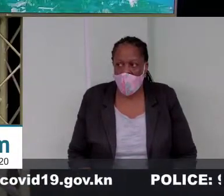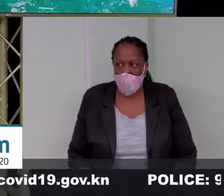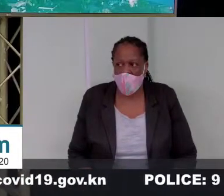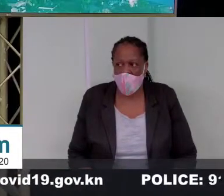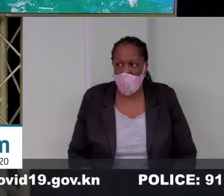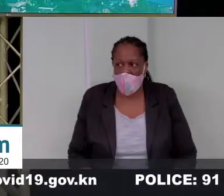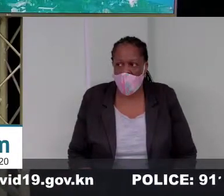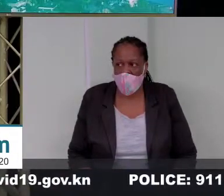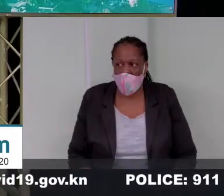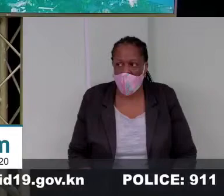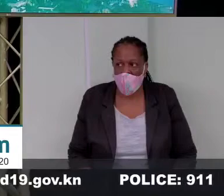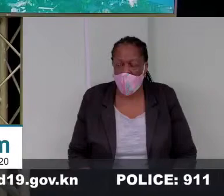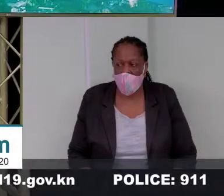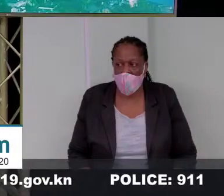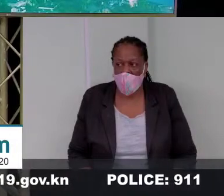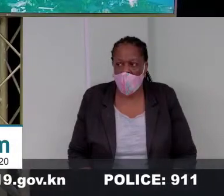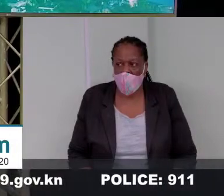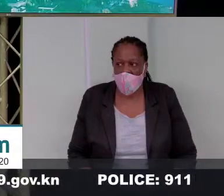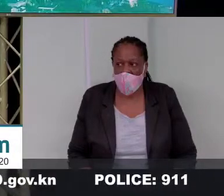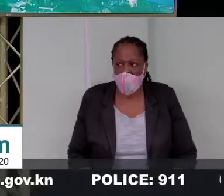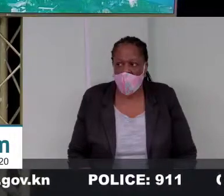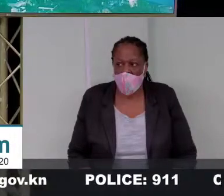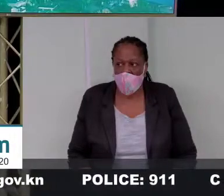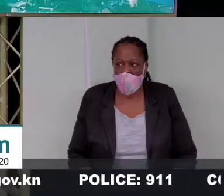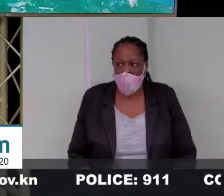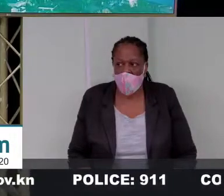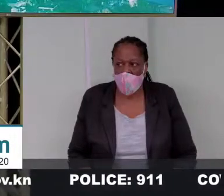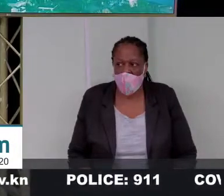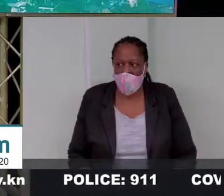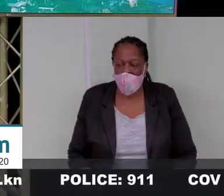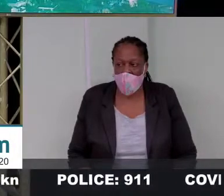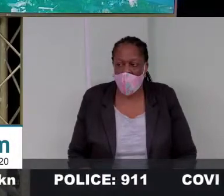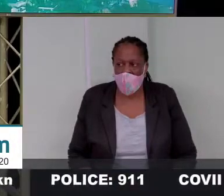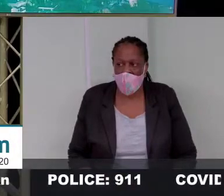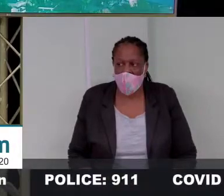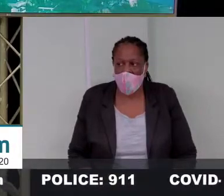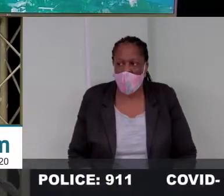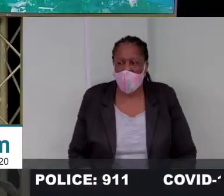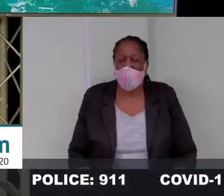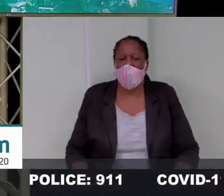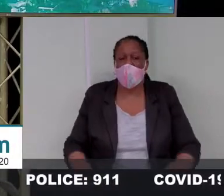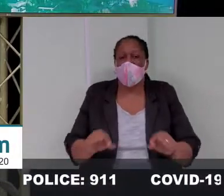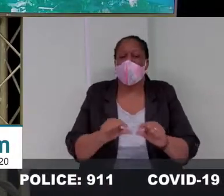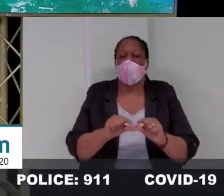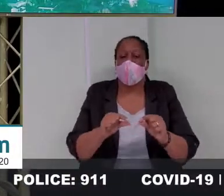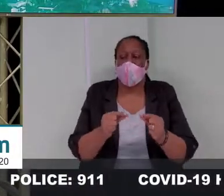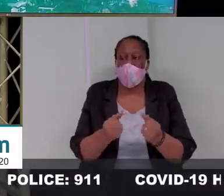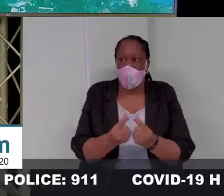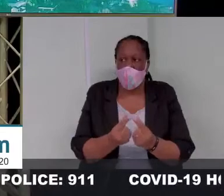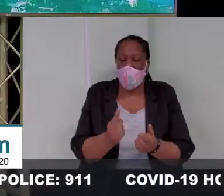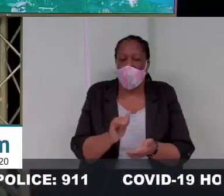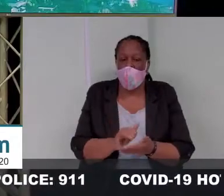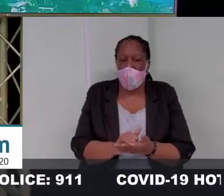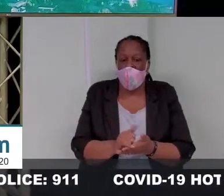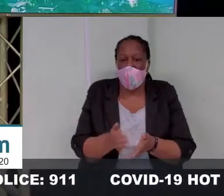do is to get countries to come together and pool their resources so that when a